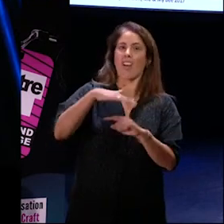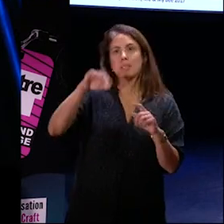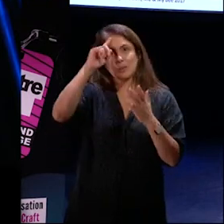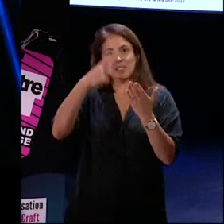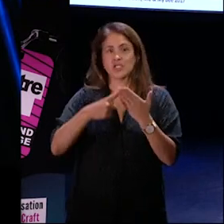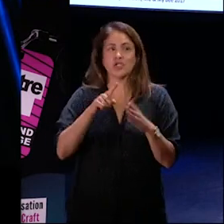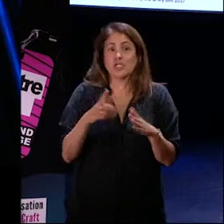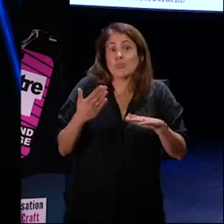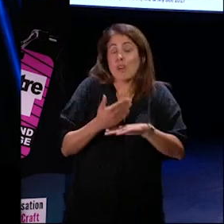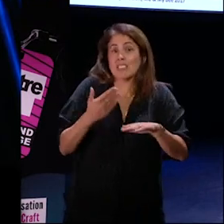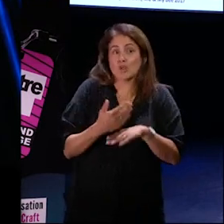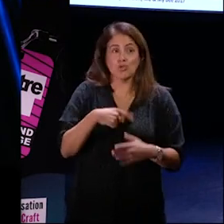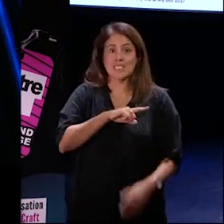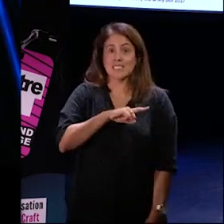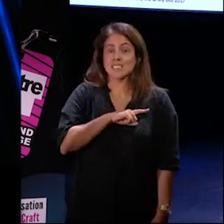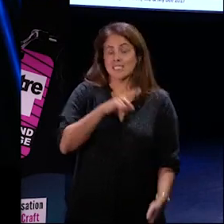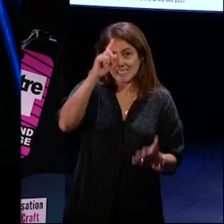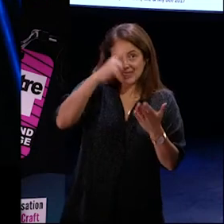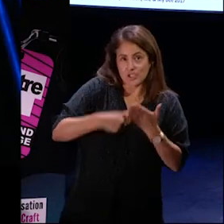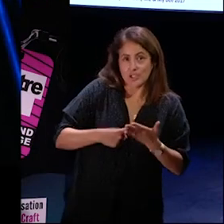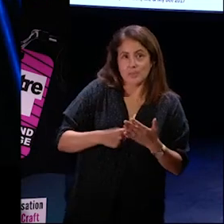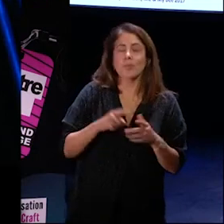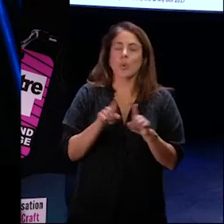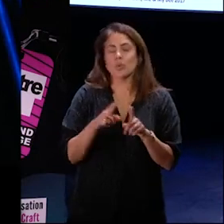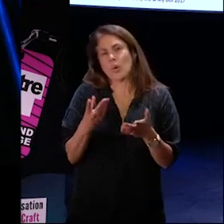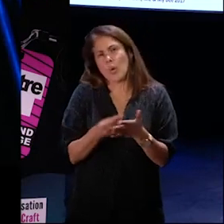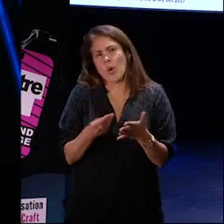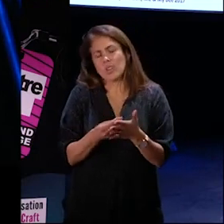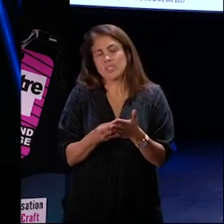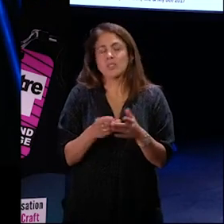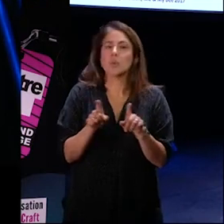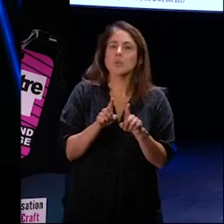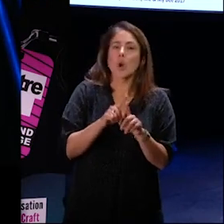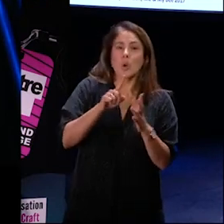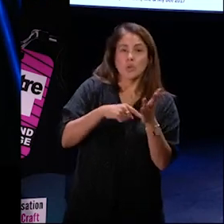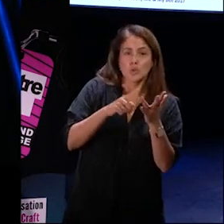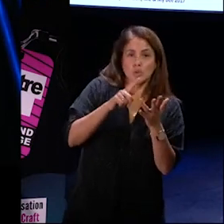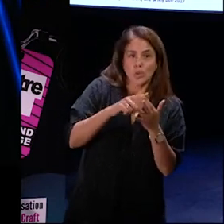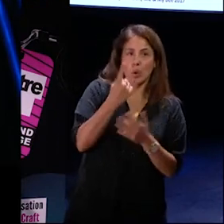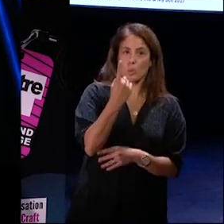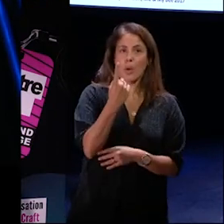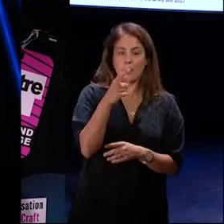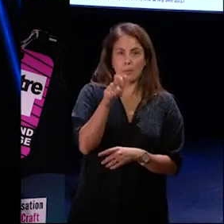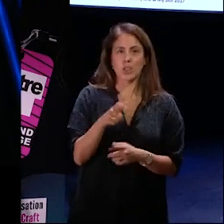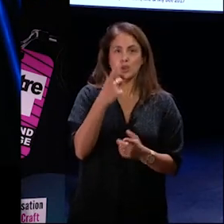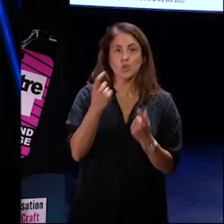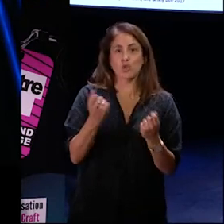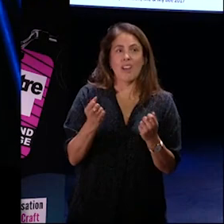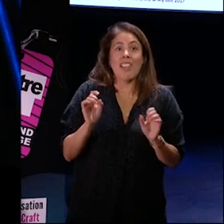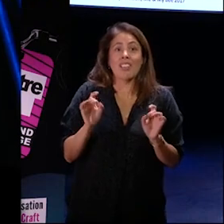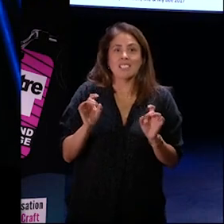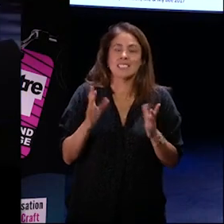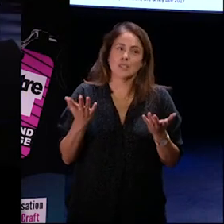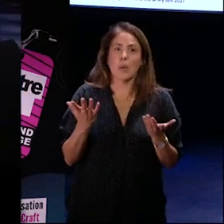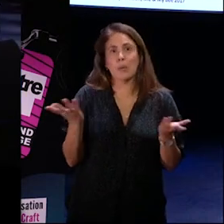like practical, and also to do with cost and the fact that Joe was the only person that could drive. So that as